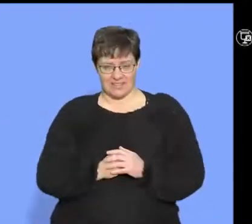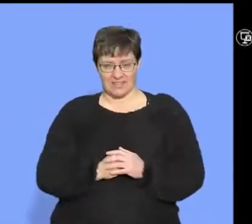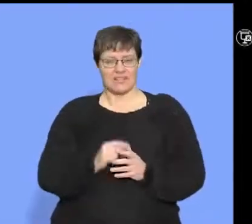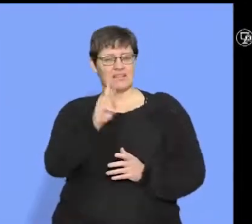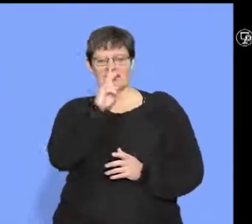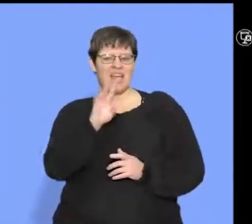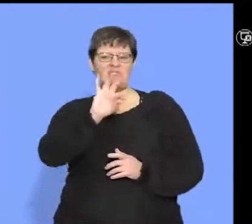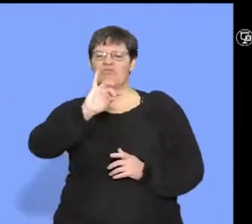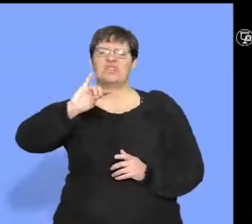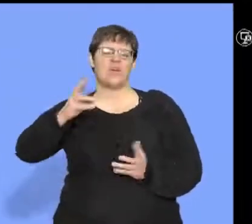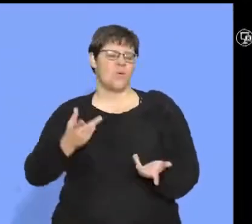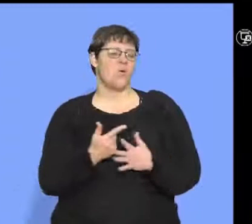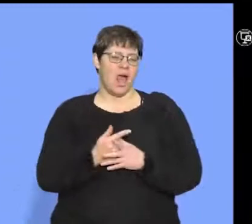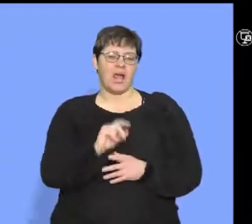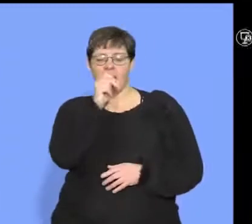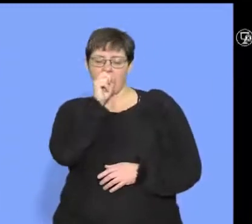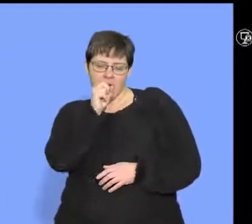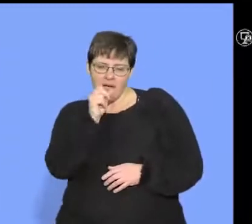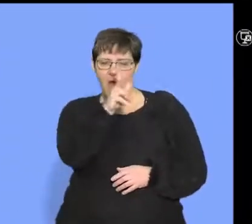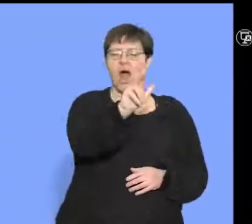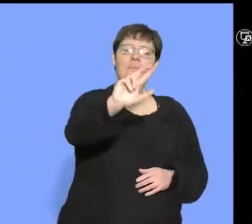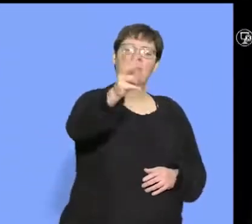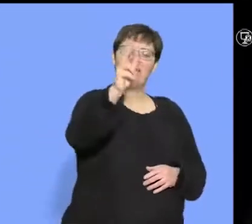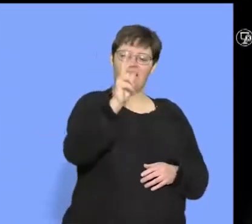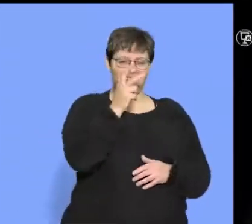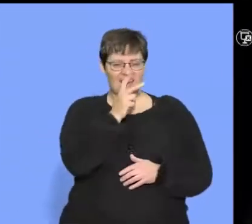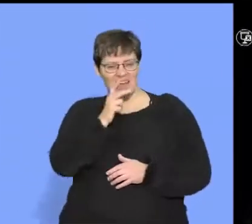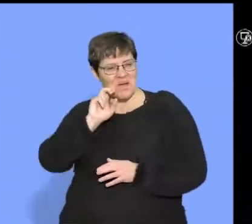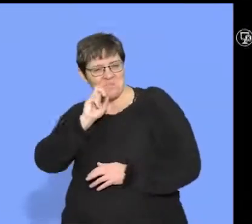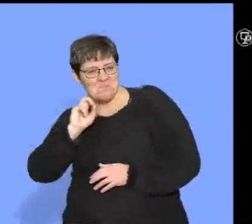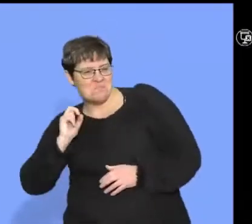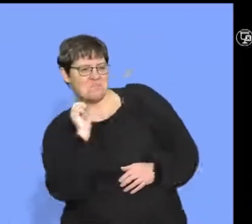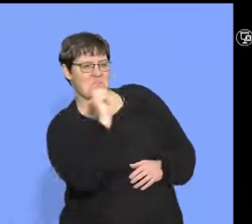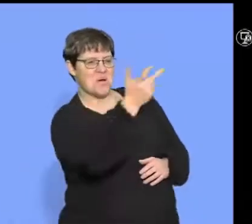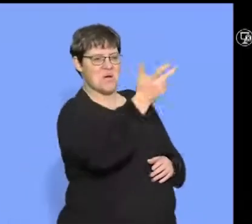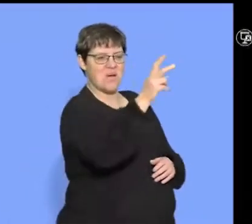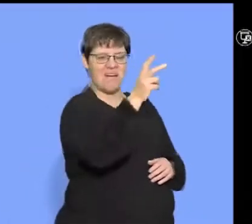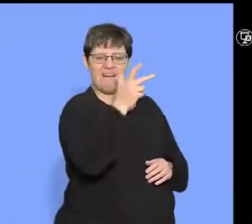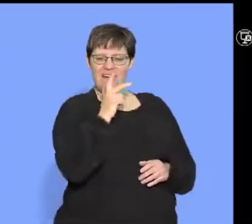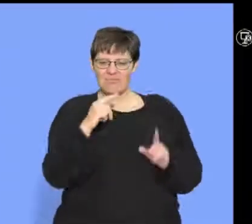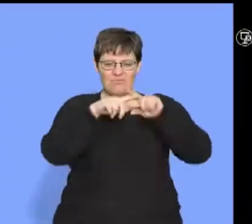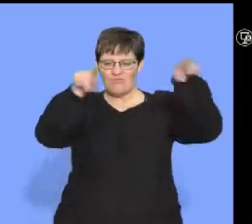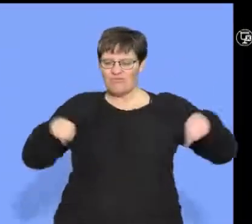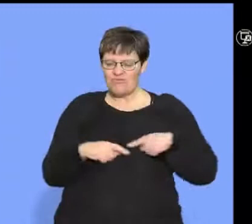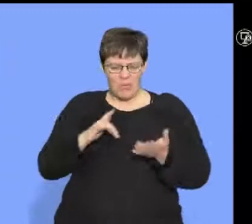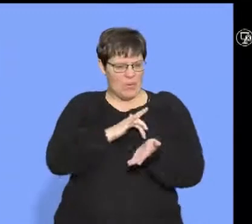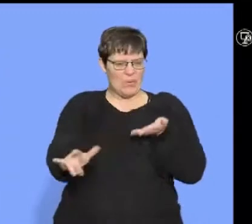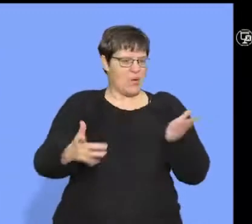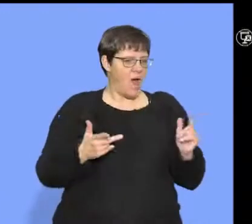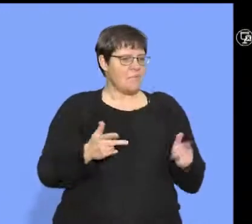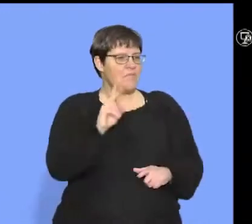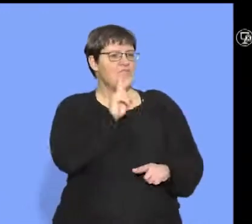in our everyday lives. If you ever speak into a room that is large and empty, and then hear your